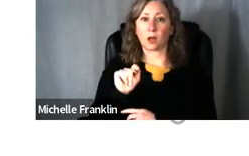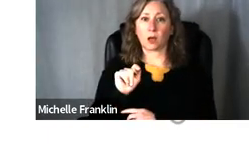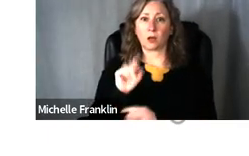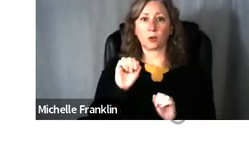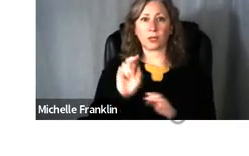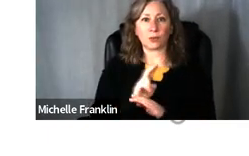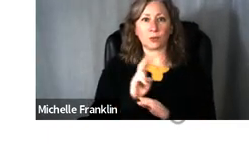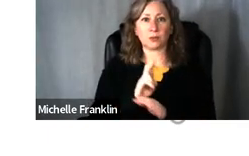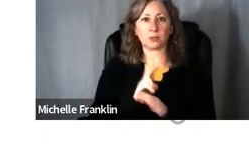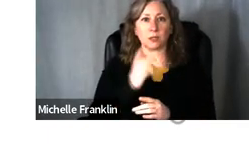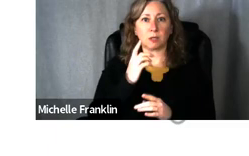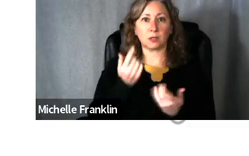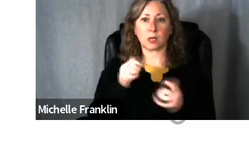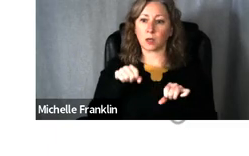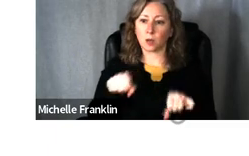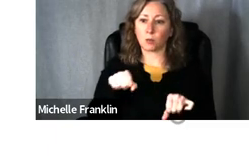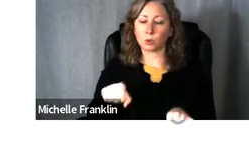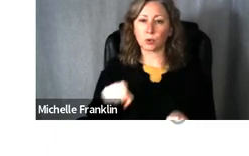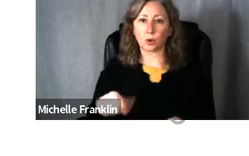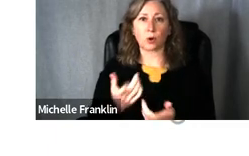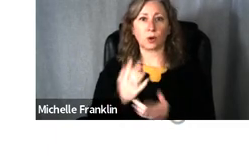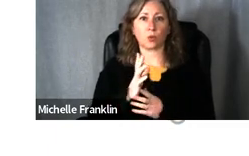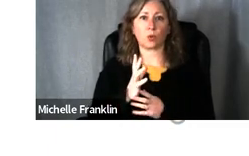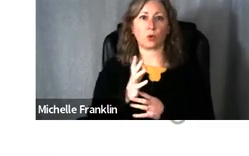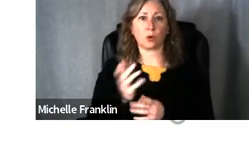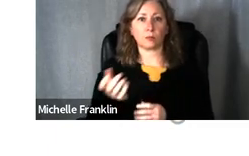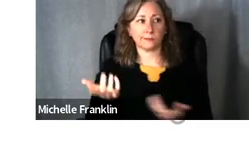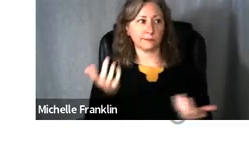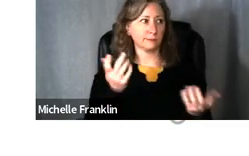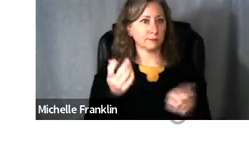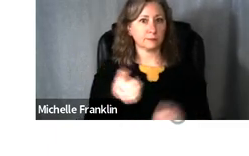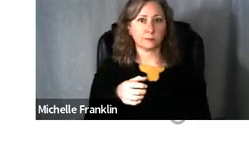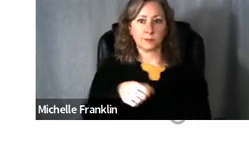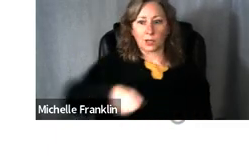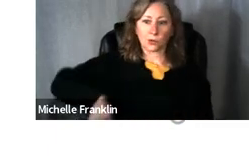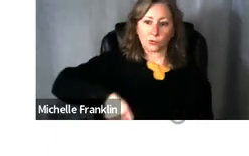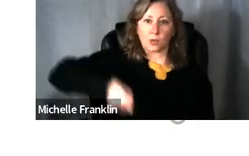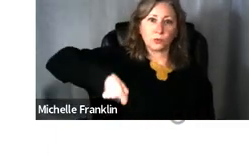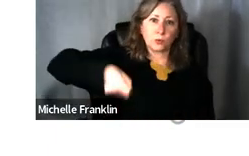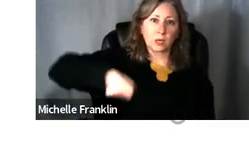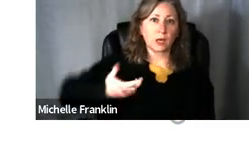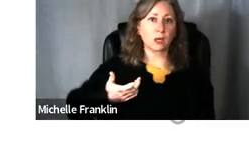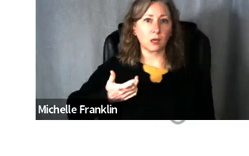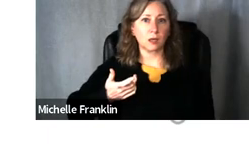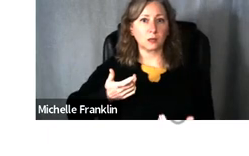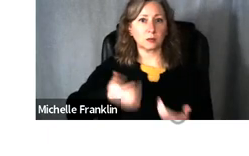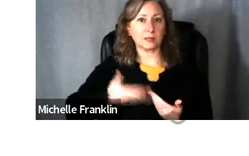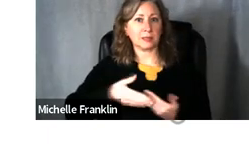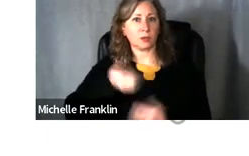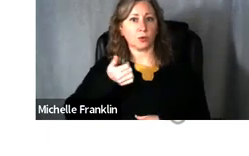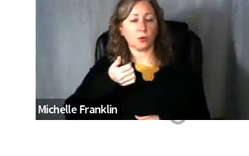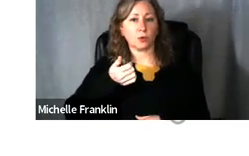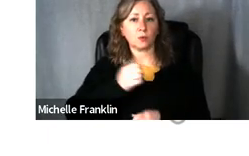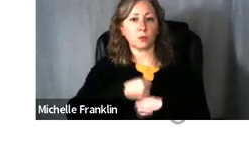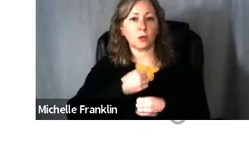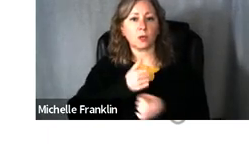those in order to like push a cart or drag your suitcase or whatnot. And those were, you know, created to